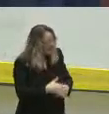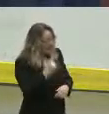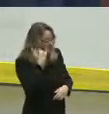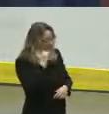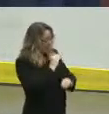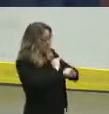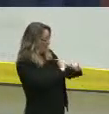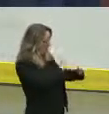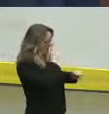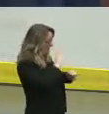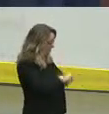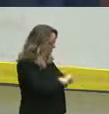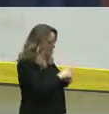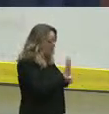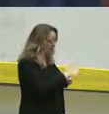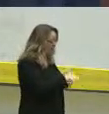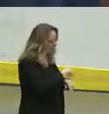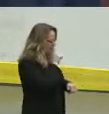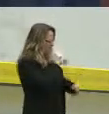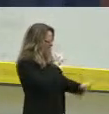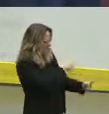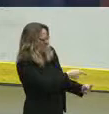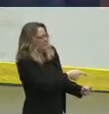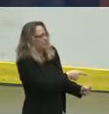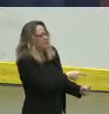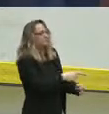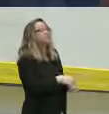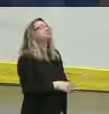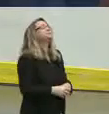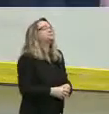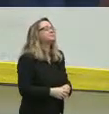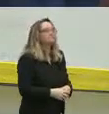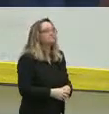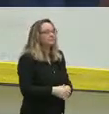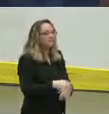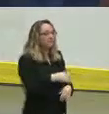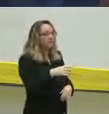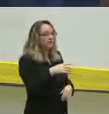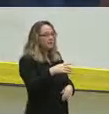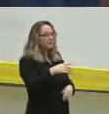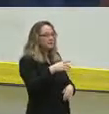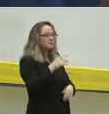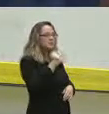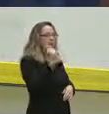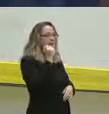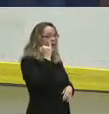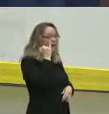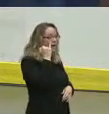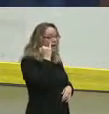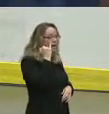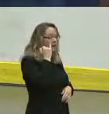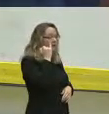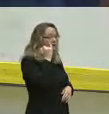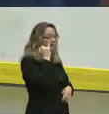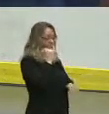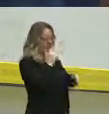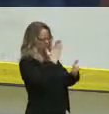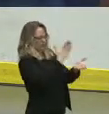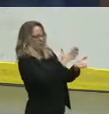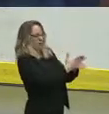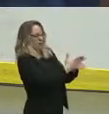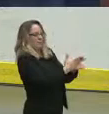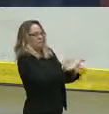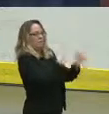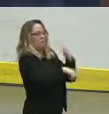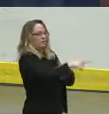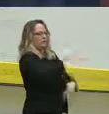their happiness and joy. Start doing what not only makes you happy, but what makes you grow as an individual, the true you.